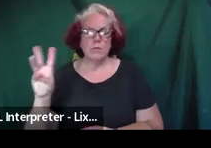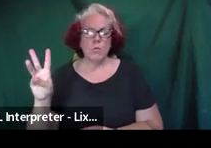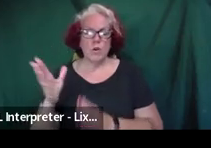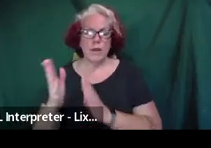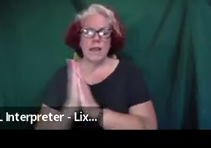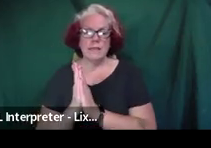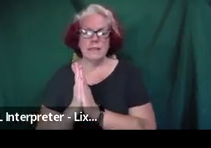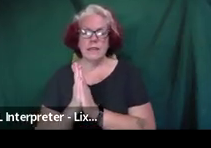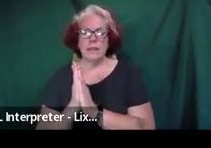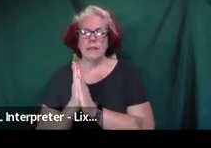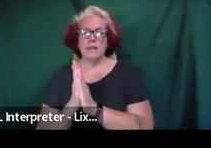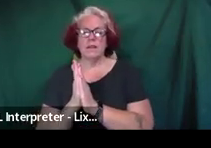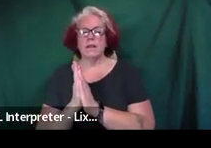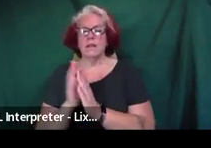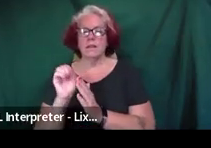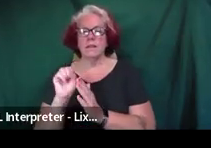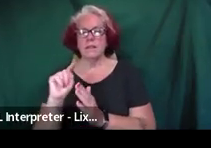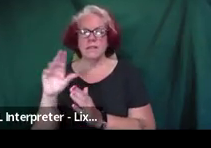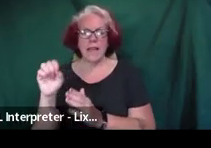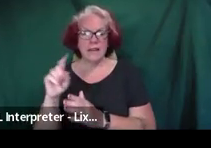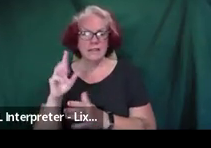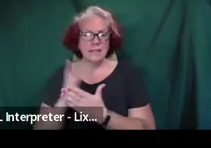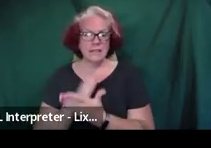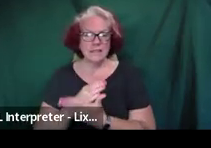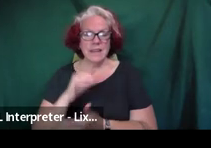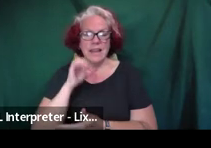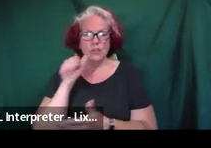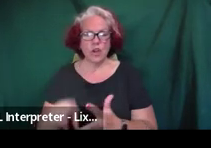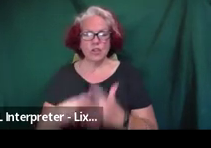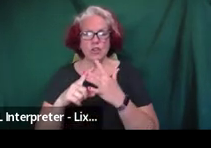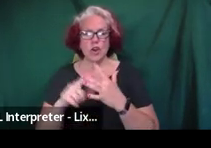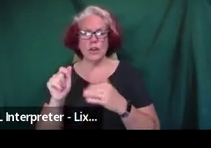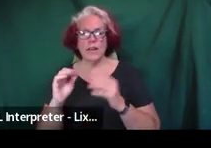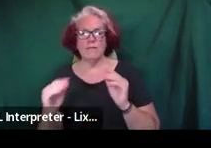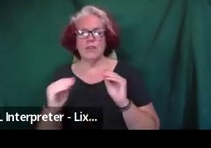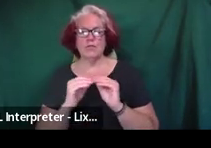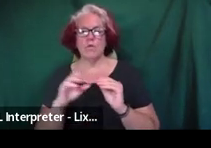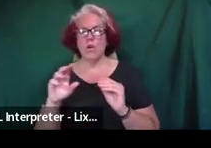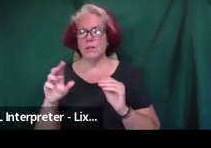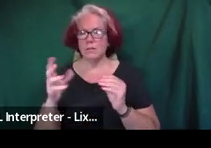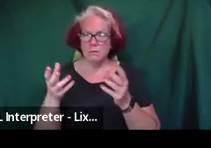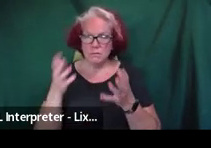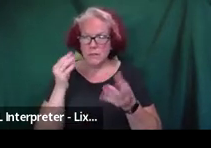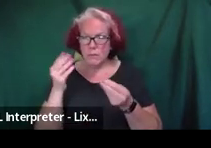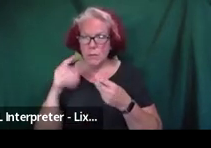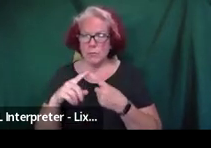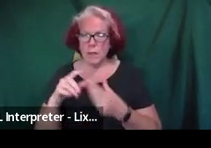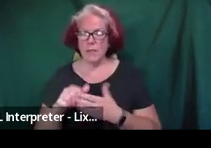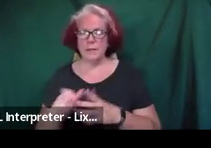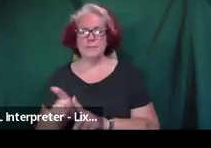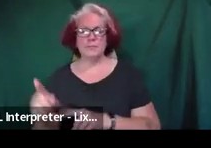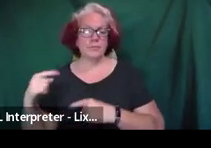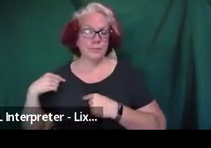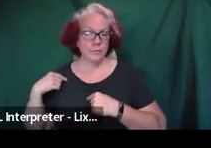when the status is listed is not started, just if there's more nuance to that. I also do want to note that over the years, certainly